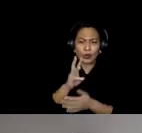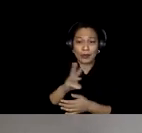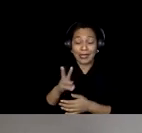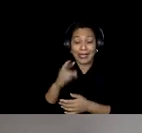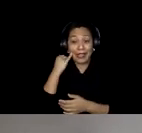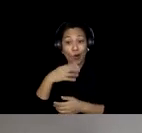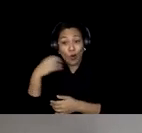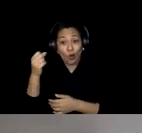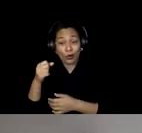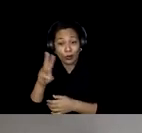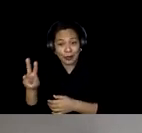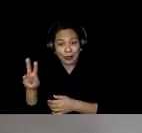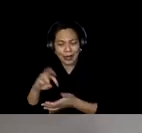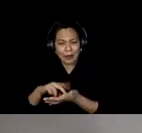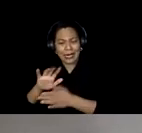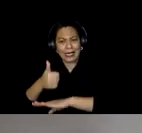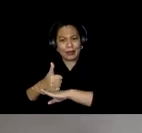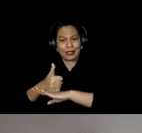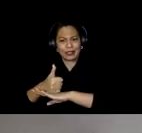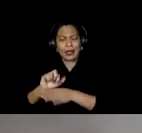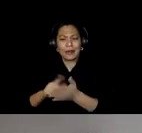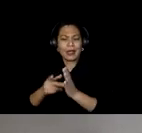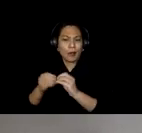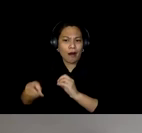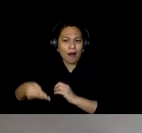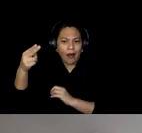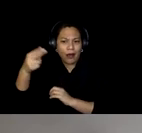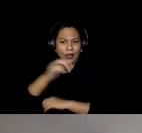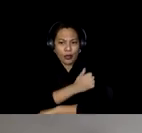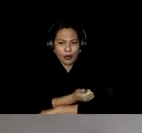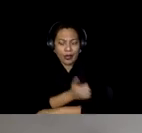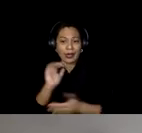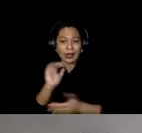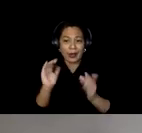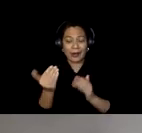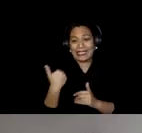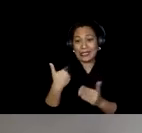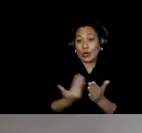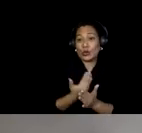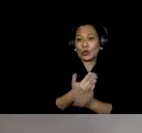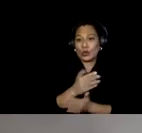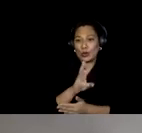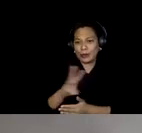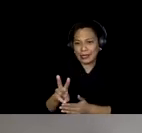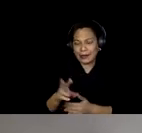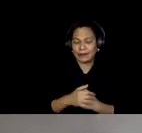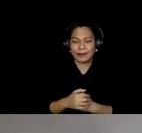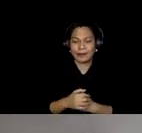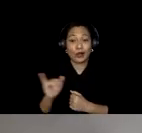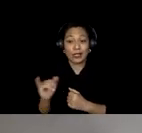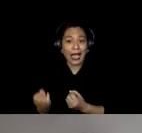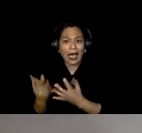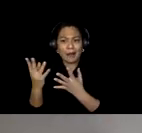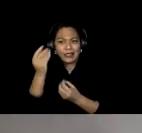established site, it's deemed to have higher authority as opposed to a site that was just created yesterday. Also, how big is your site?